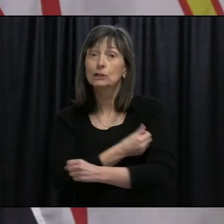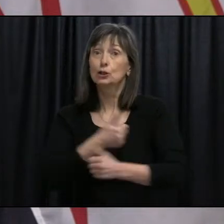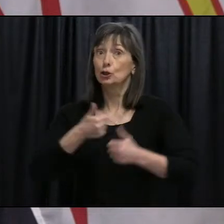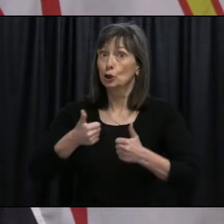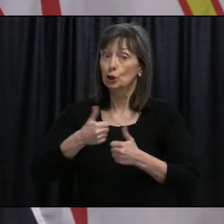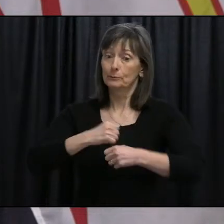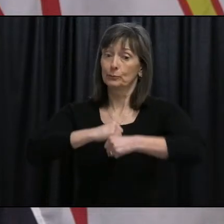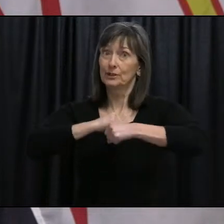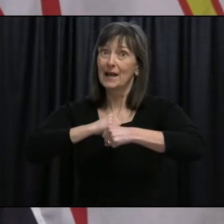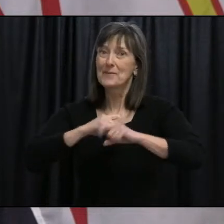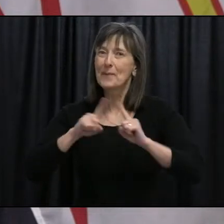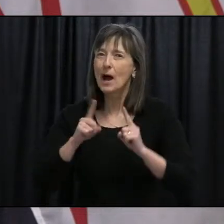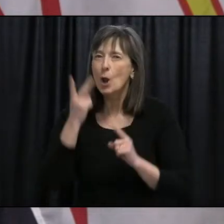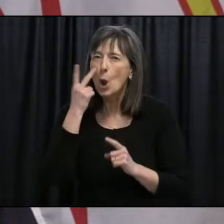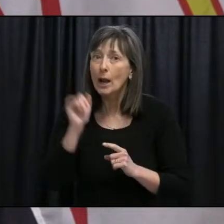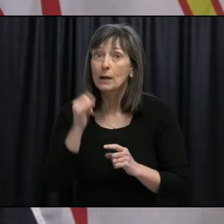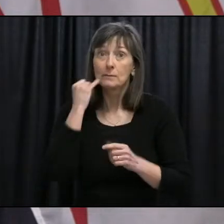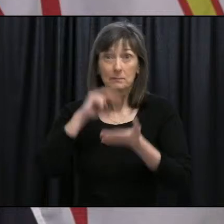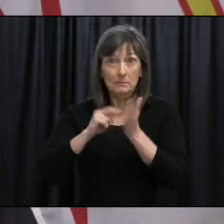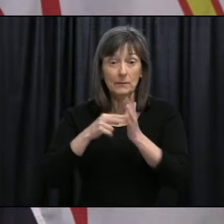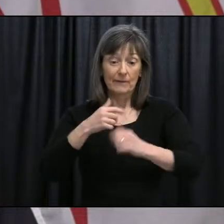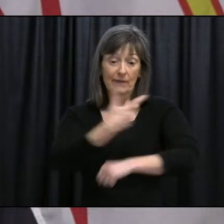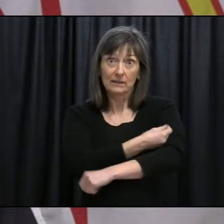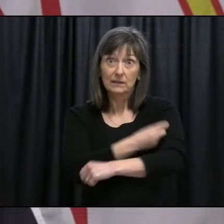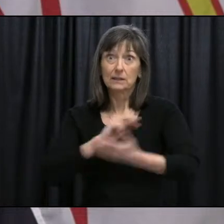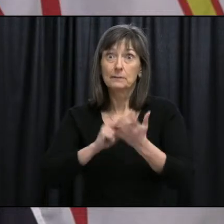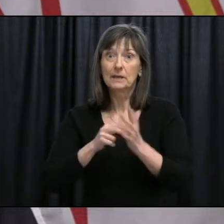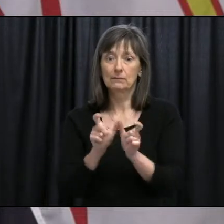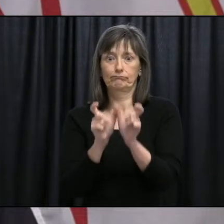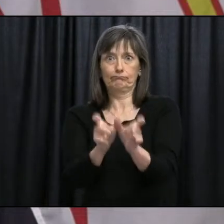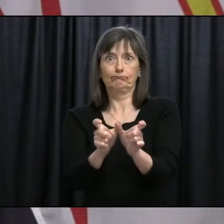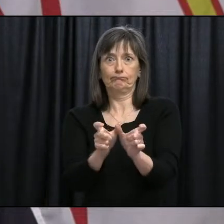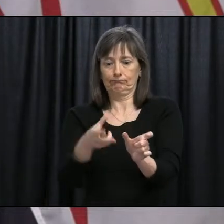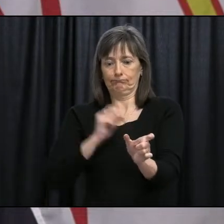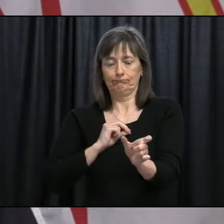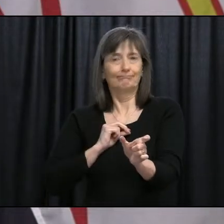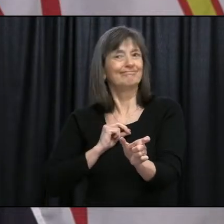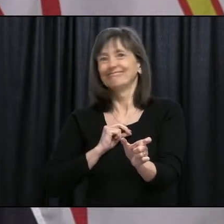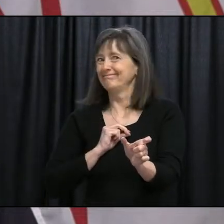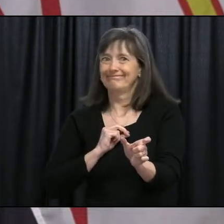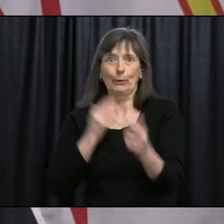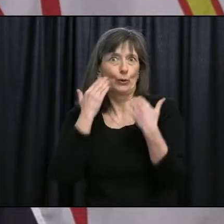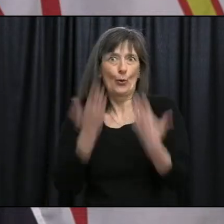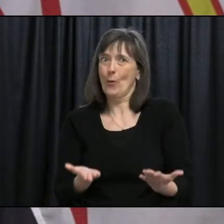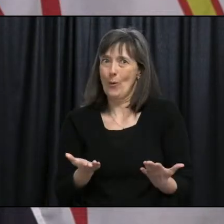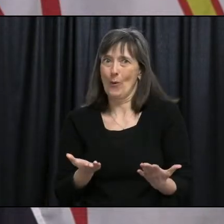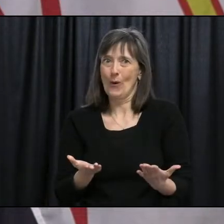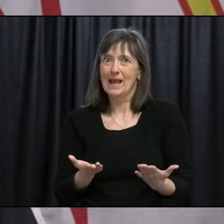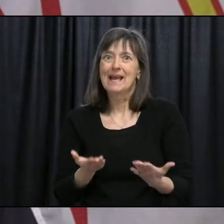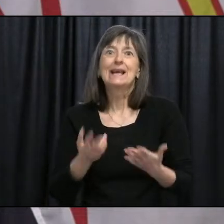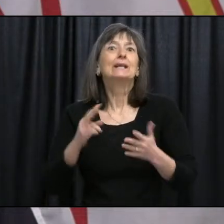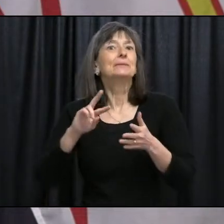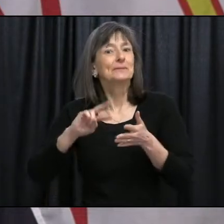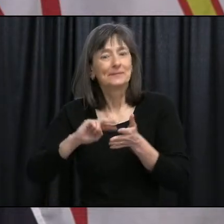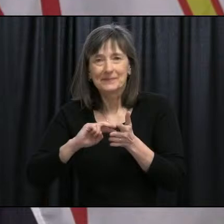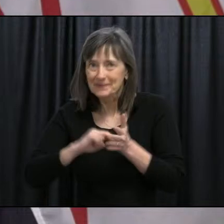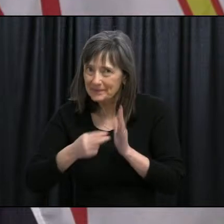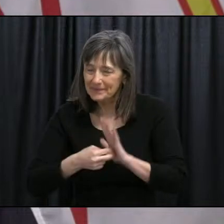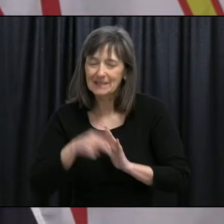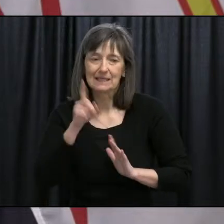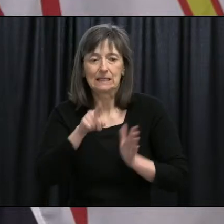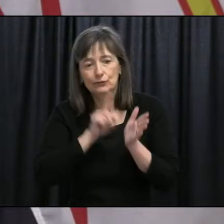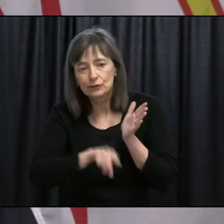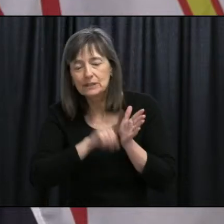for real-world evidence to emerge. So for now, we will have to keep many of our public health measures in place. We will